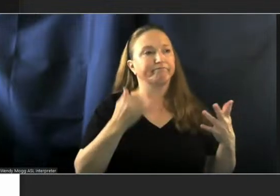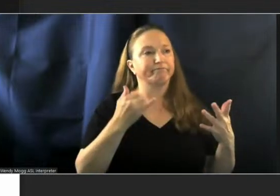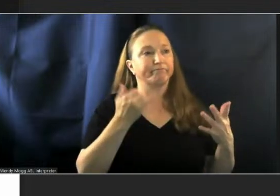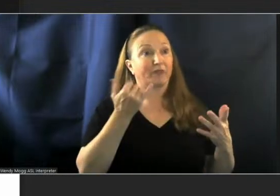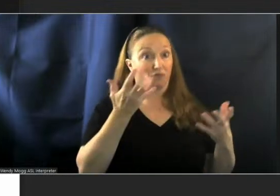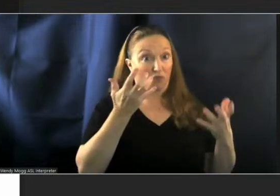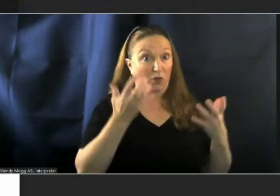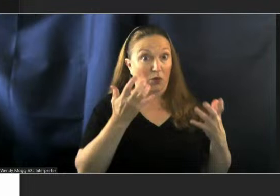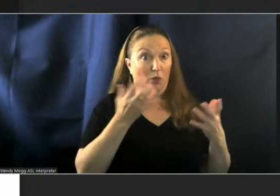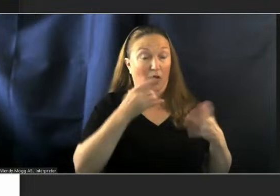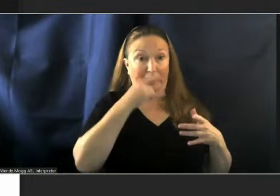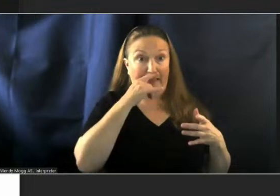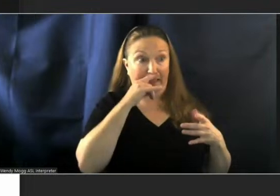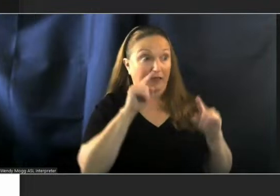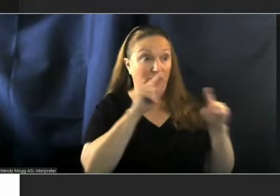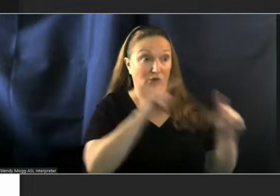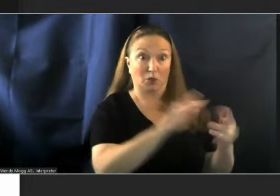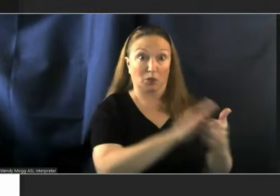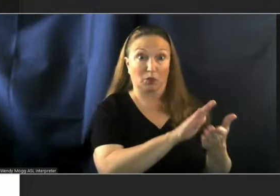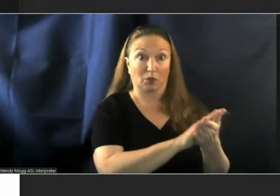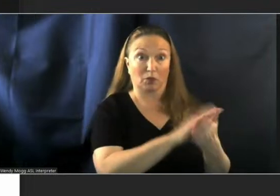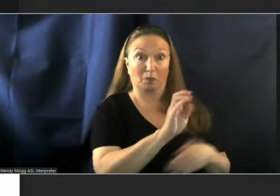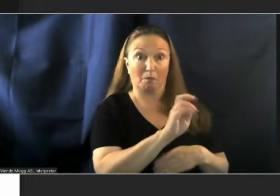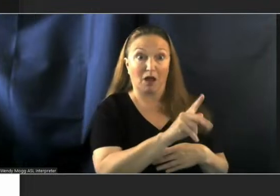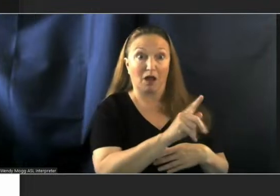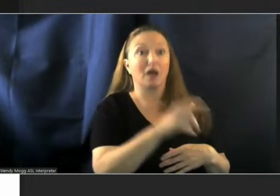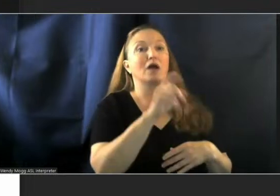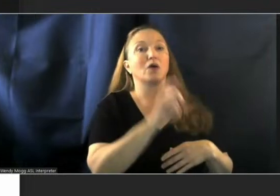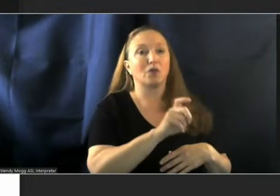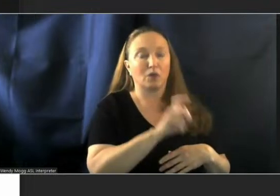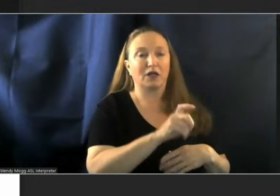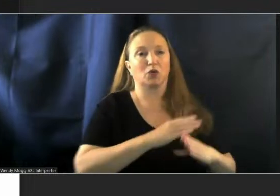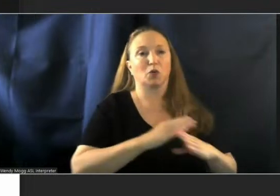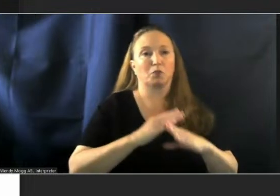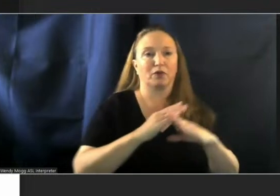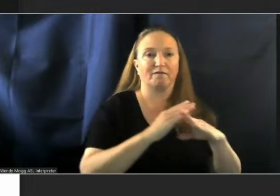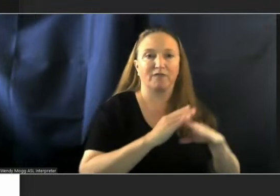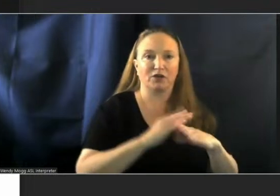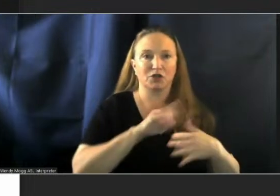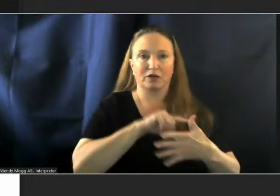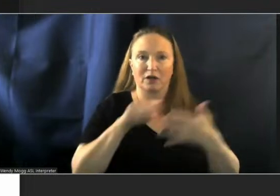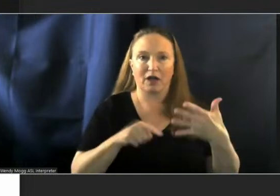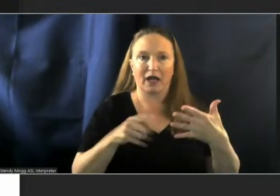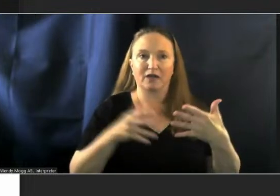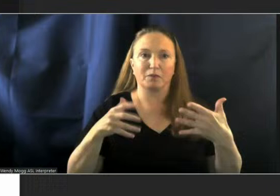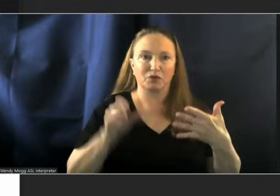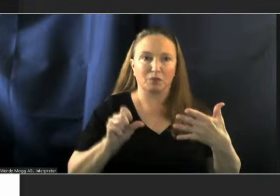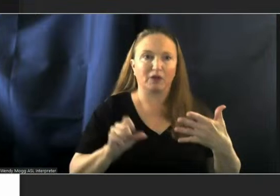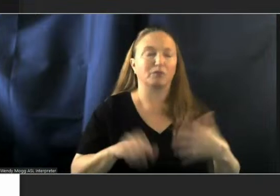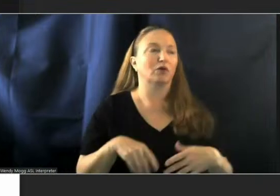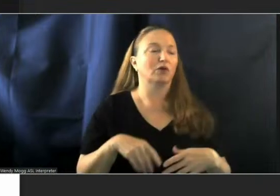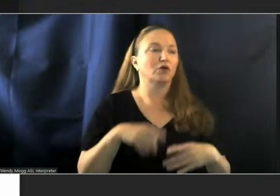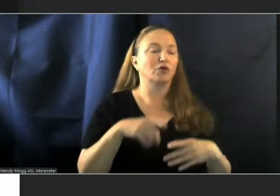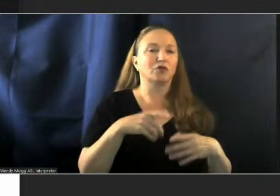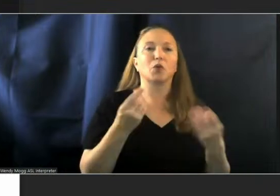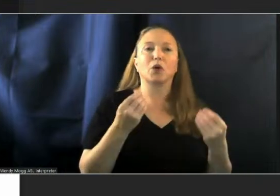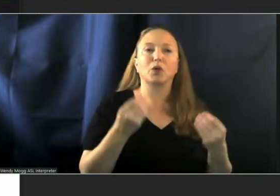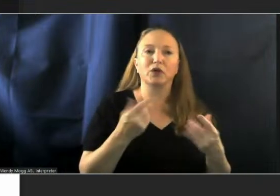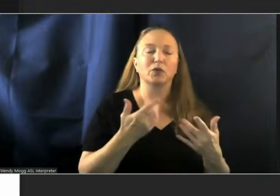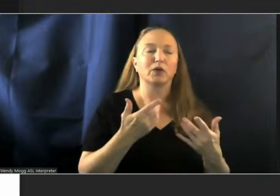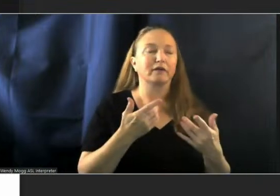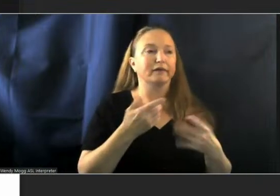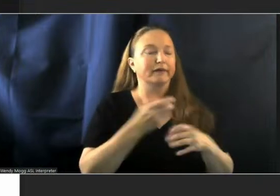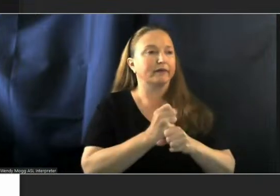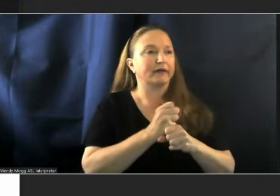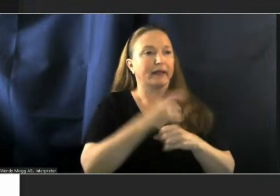have to do every prevention method that we can. And the prevention methods we're doing in order to safely get kids and teachers back into